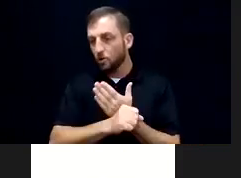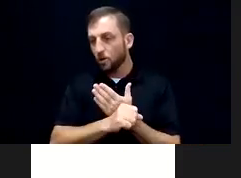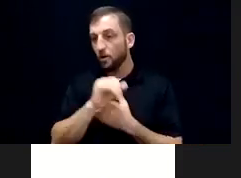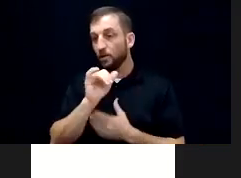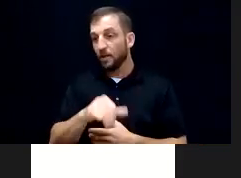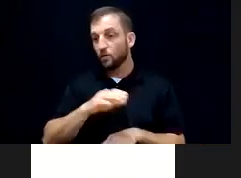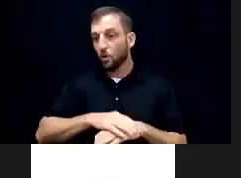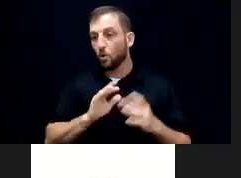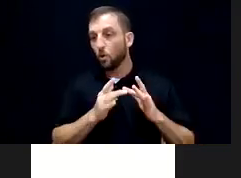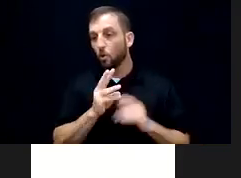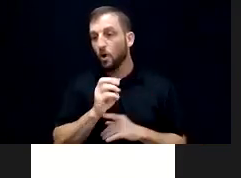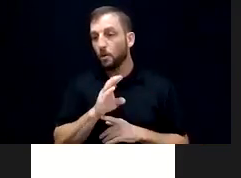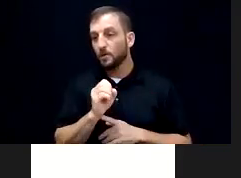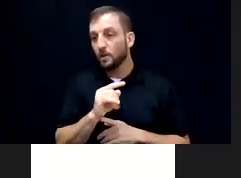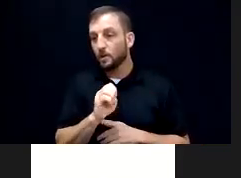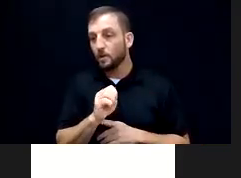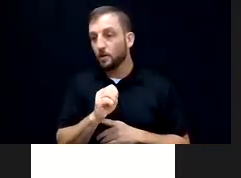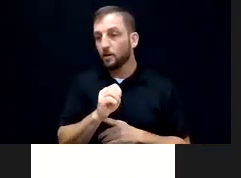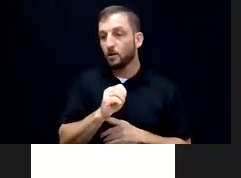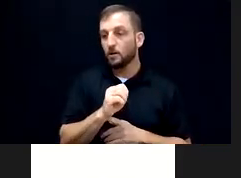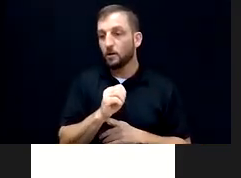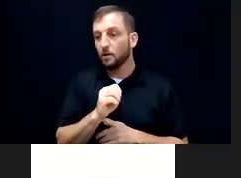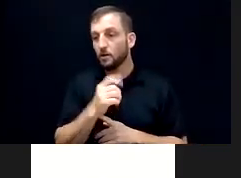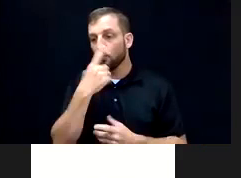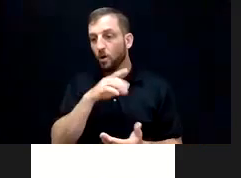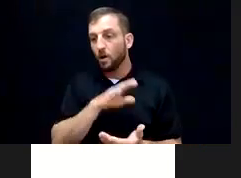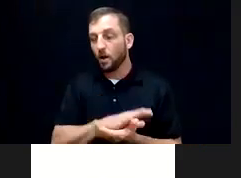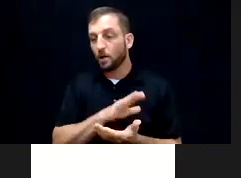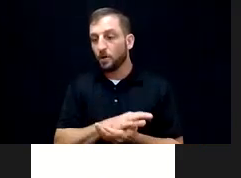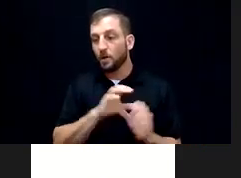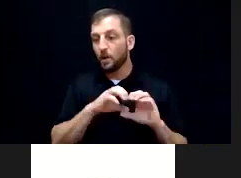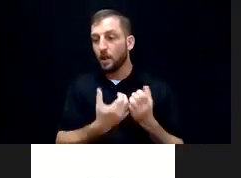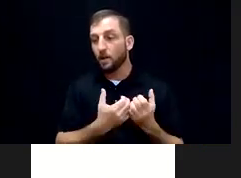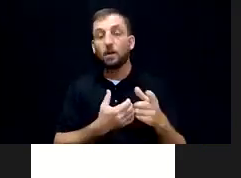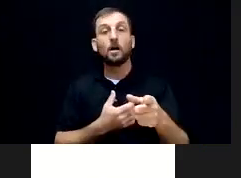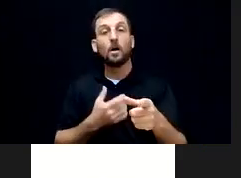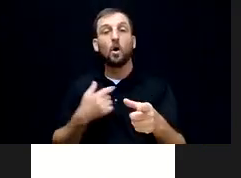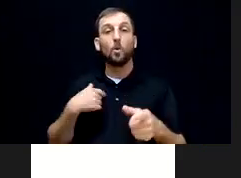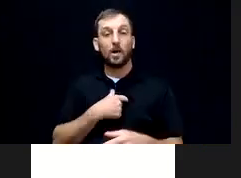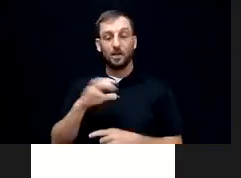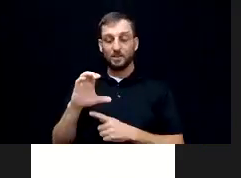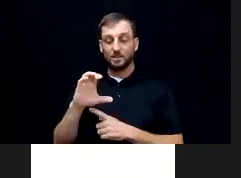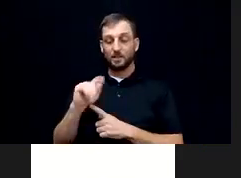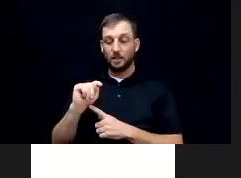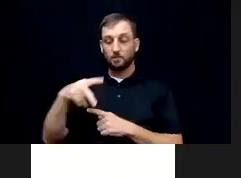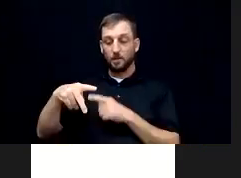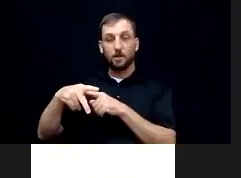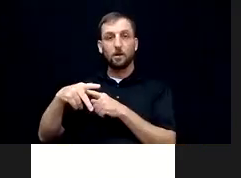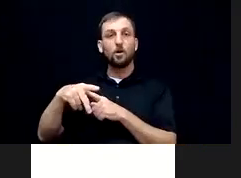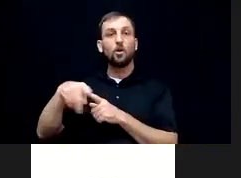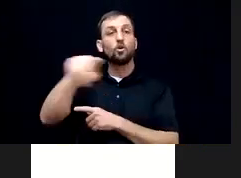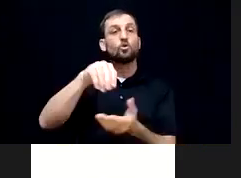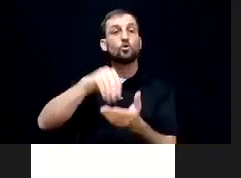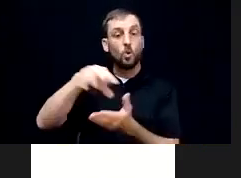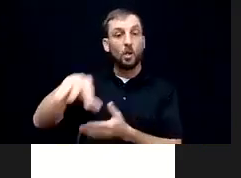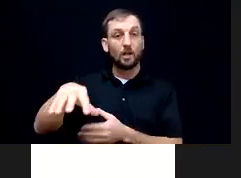the typical tuition and fees for the academic classes. Again, because we're a CTP, students would be eligible if